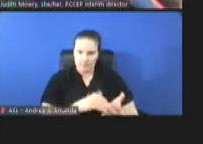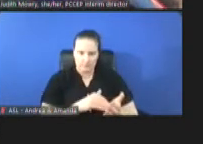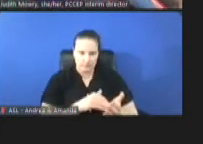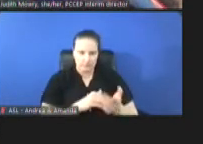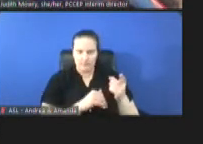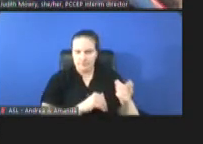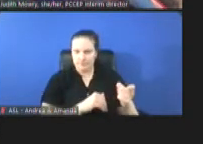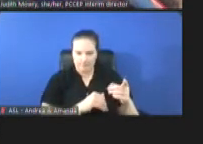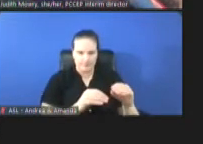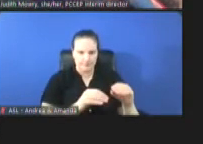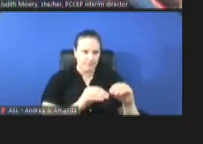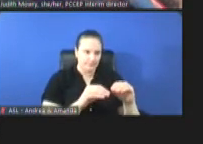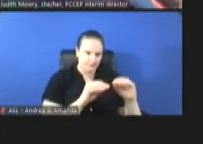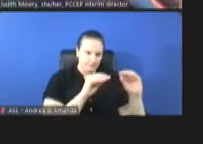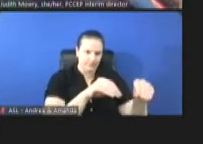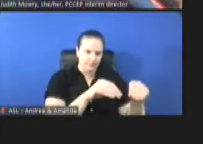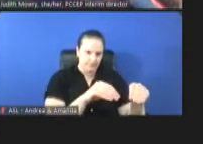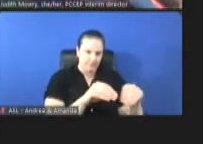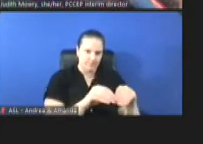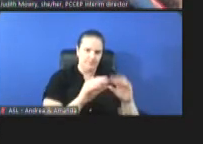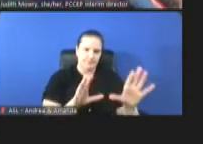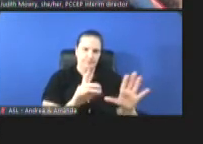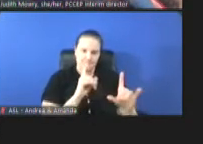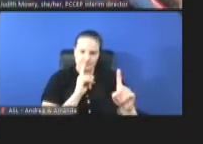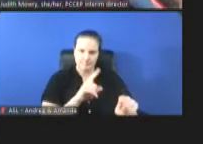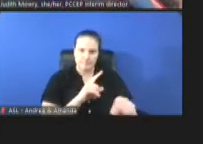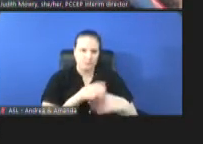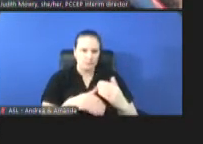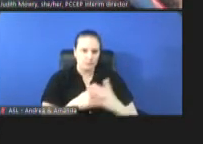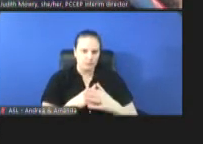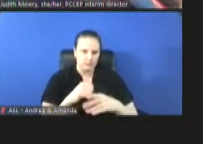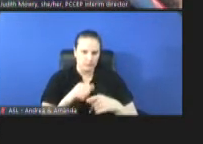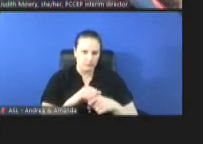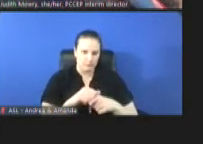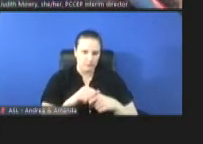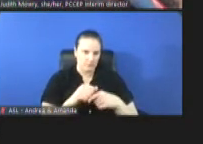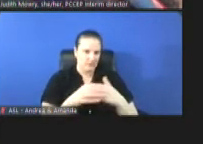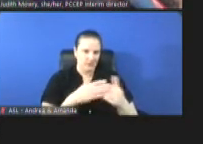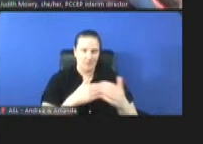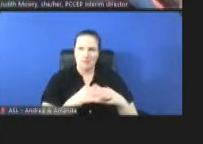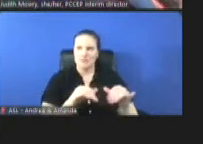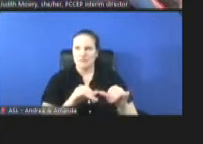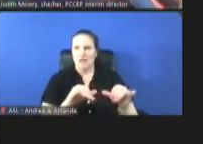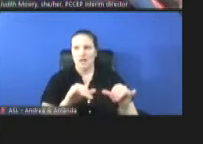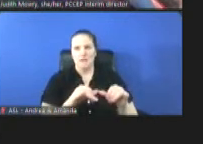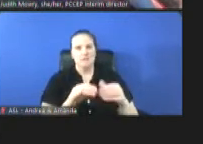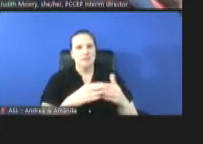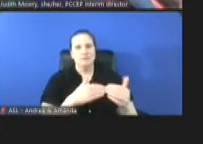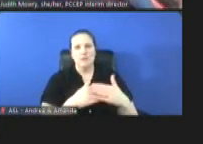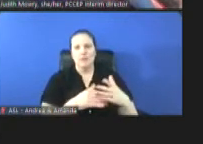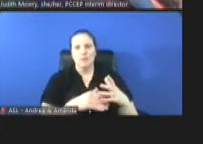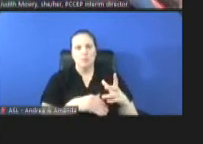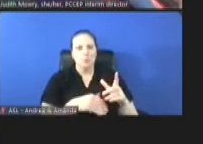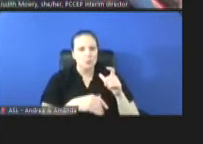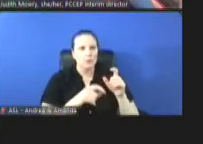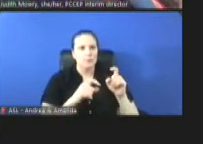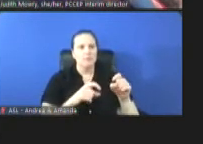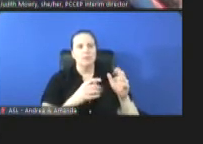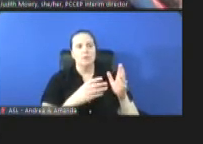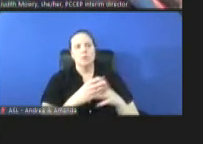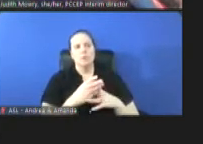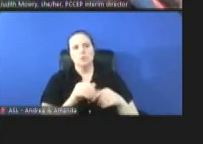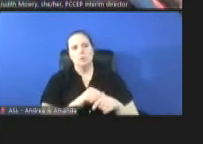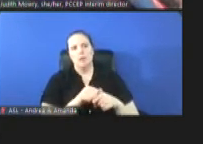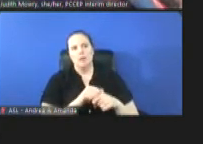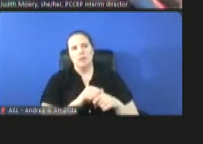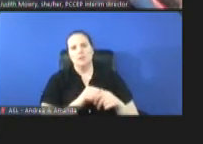put out a, you know, clear order that all training, regardless of size, regardless of who, must go through the training